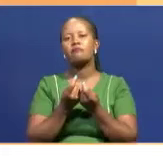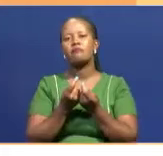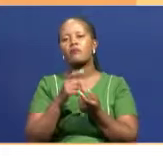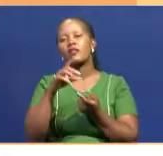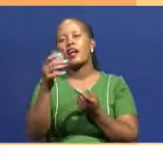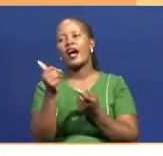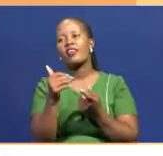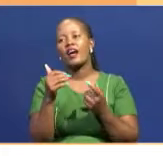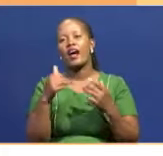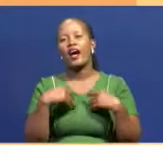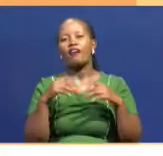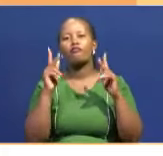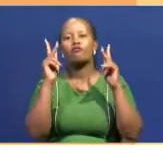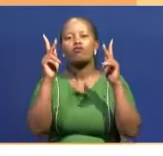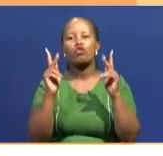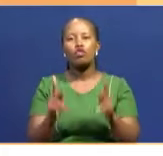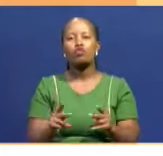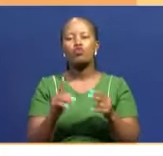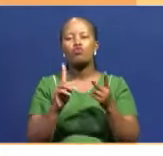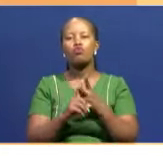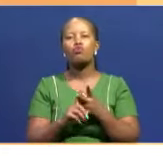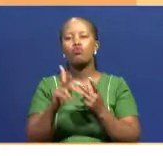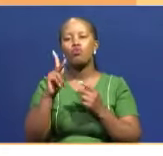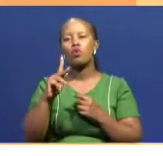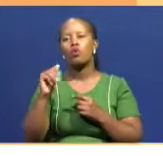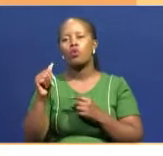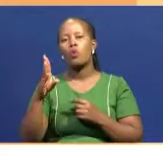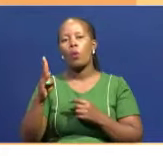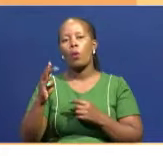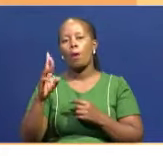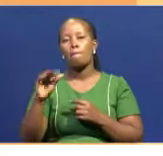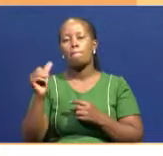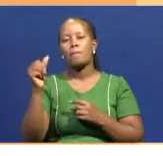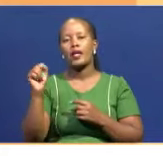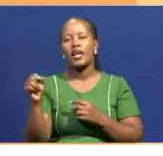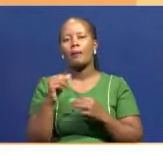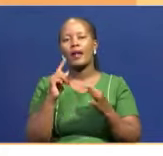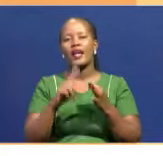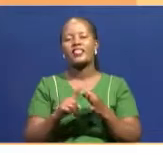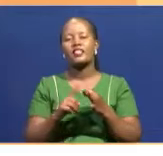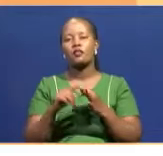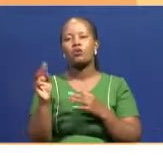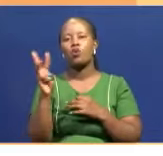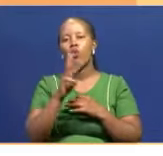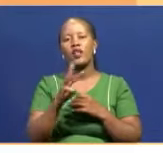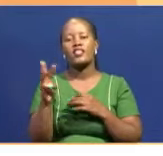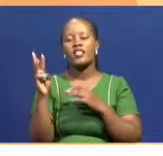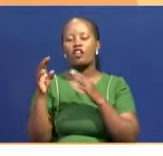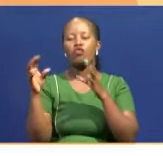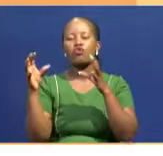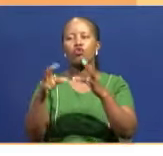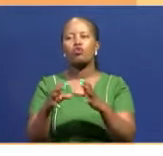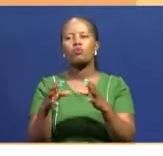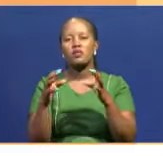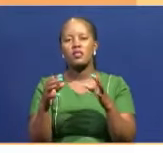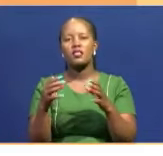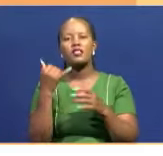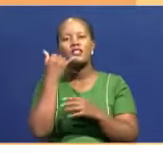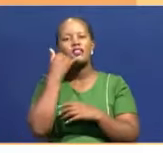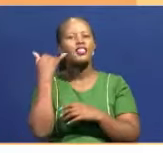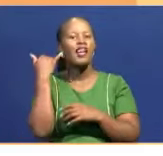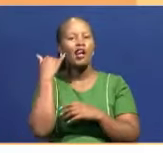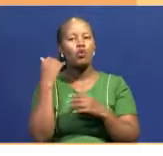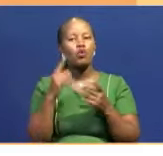Kisumu, Monks, Masinde Muliro, and Western Bulls. Cheetahs are the basically Oilers, Nakuru,